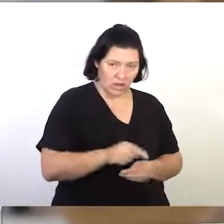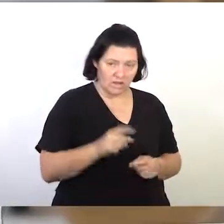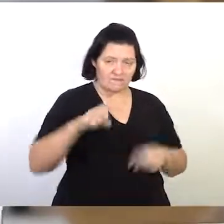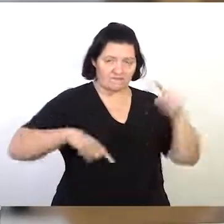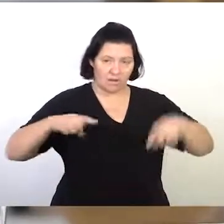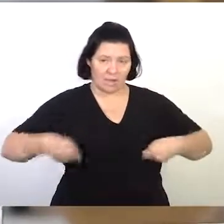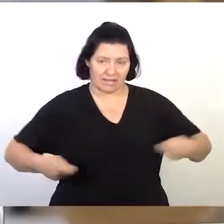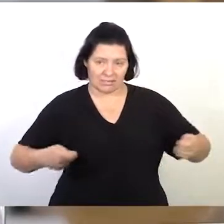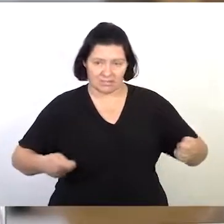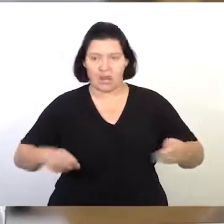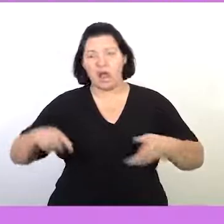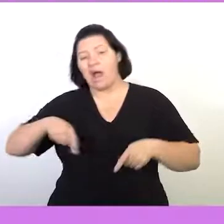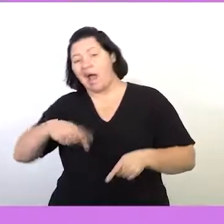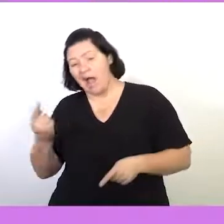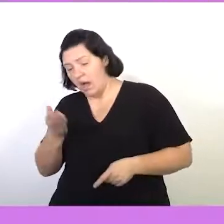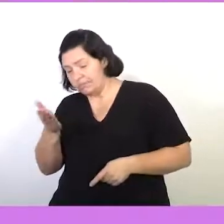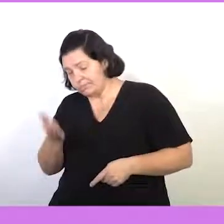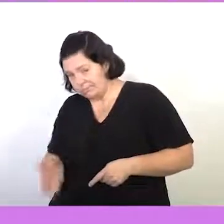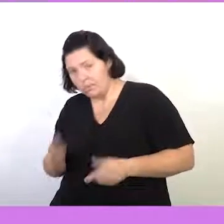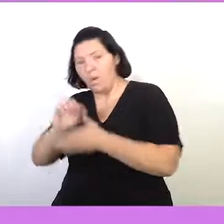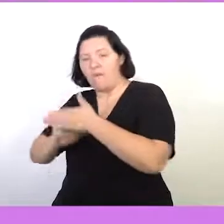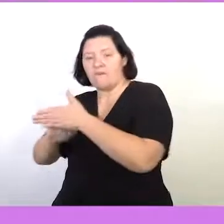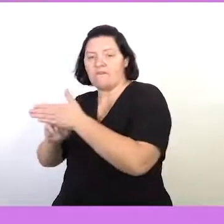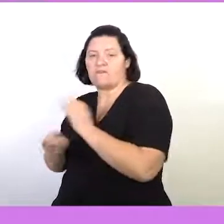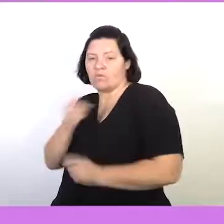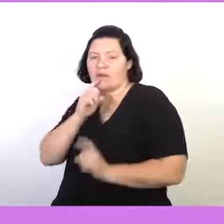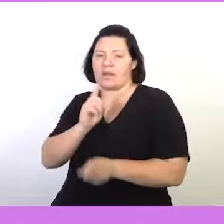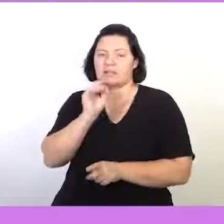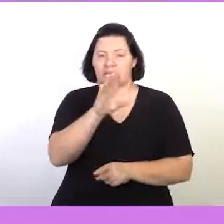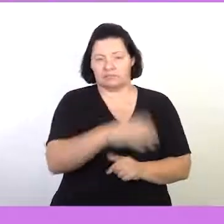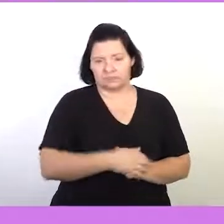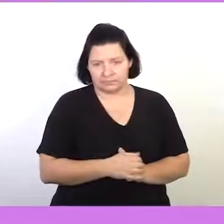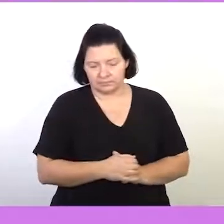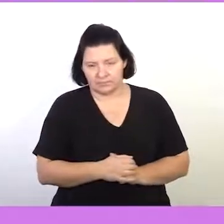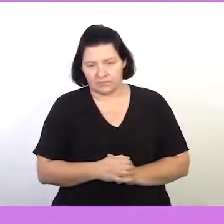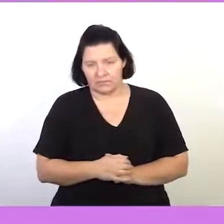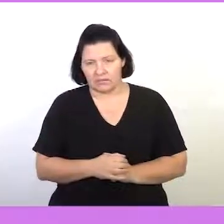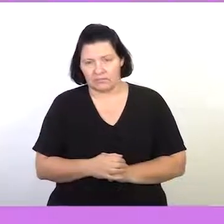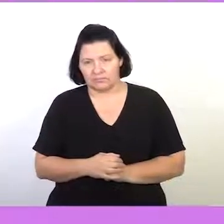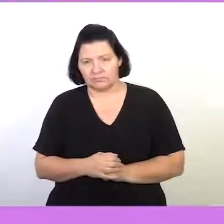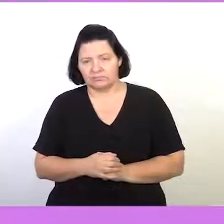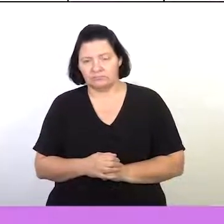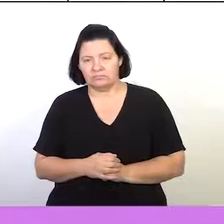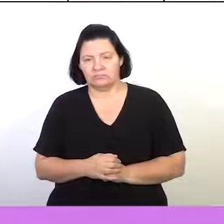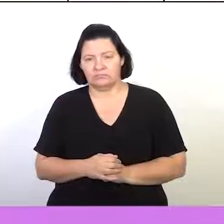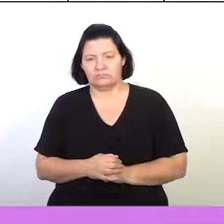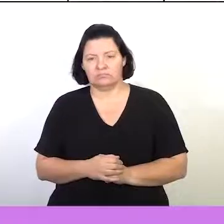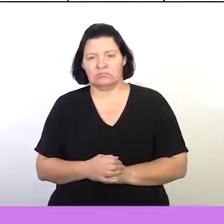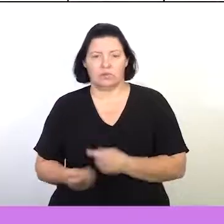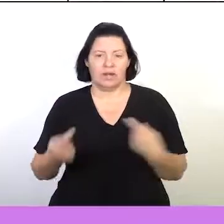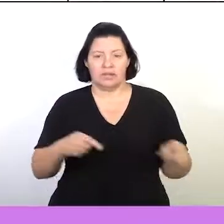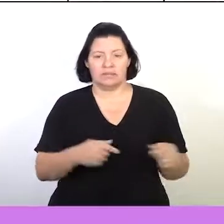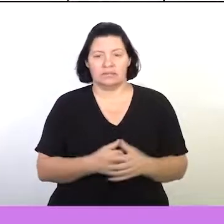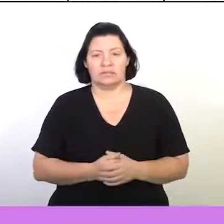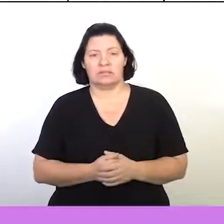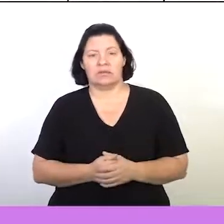of the variable expenses, and I subtracted all the known values from that amount. All right, so let's quickly move on to the